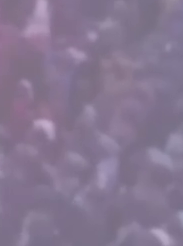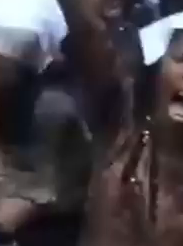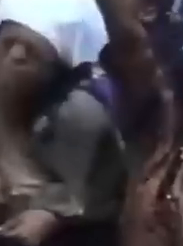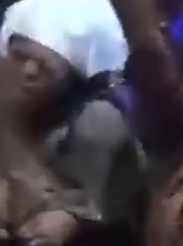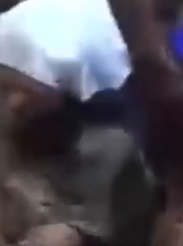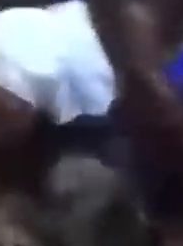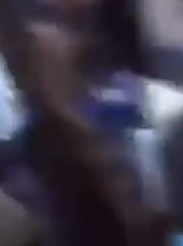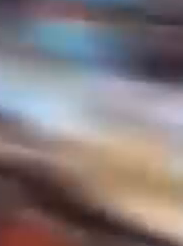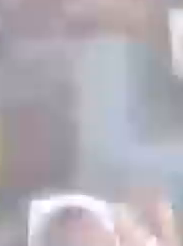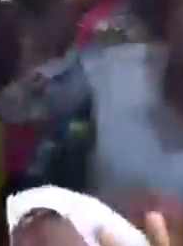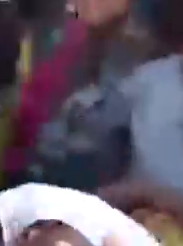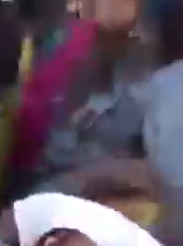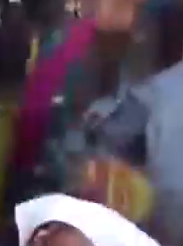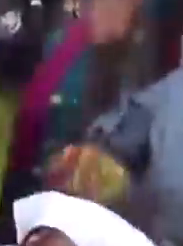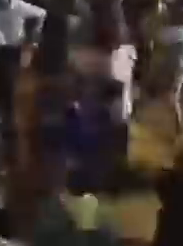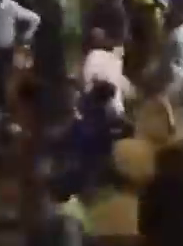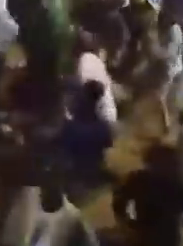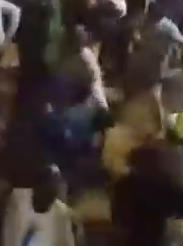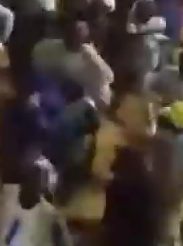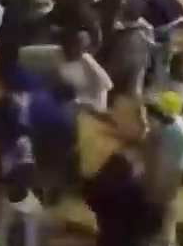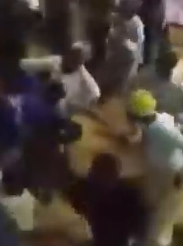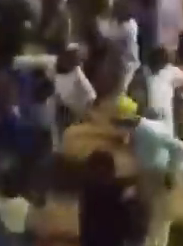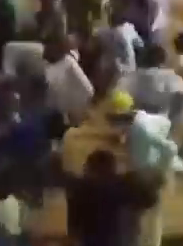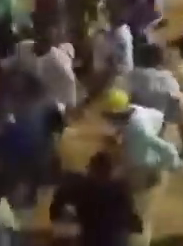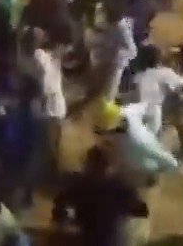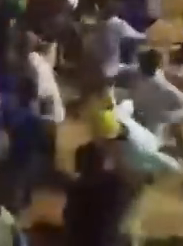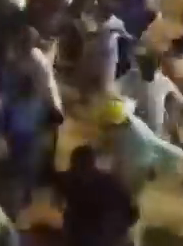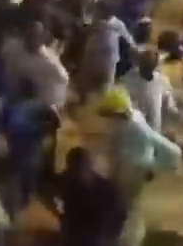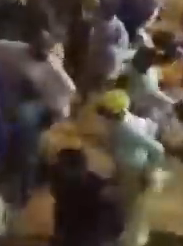ipinle ogun, e tun ya ya ma bo ka jo gbadu agba re si ayo kankan.